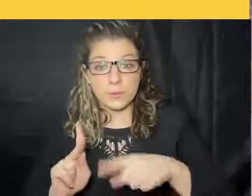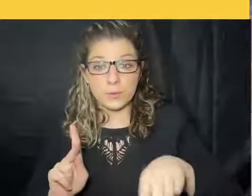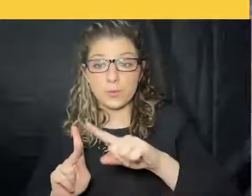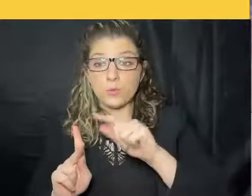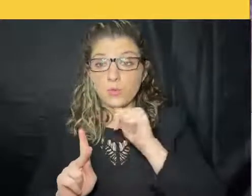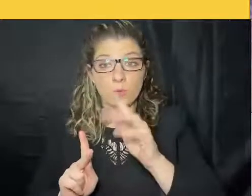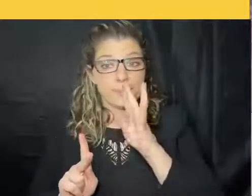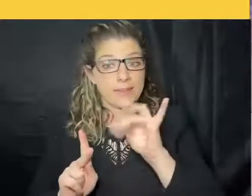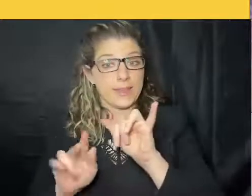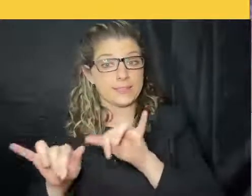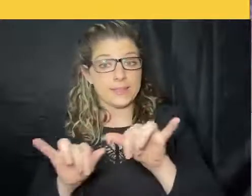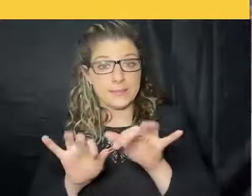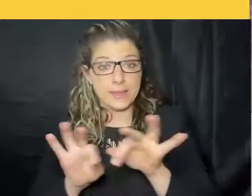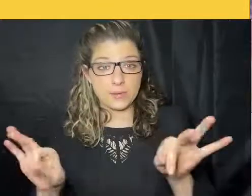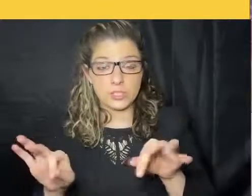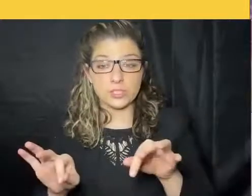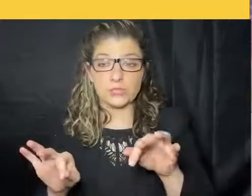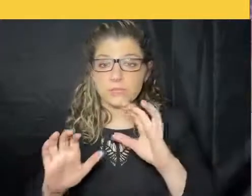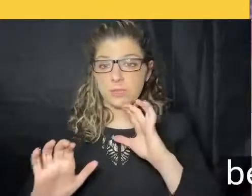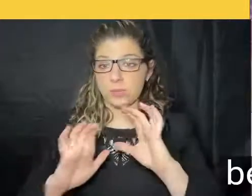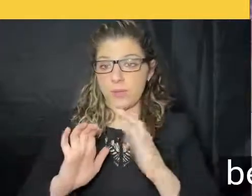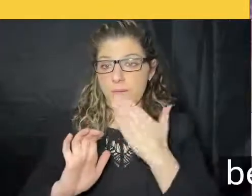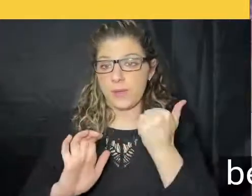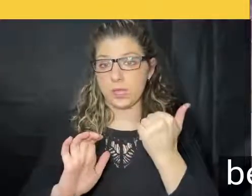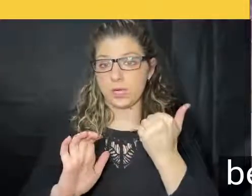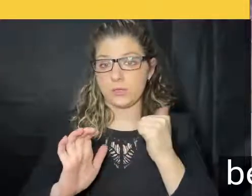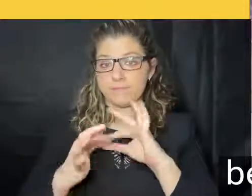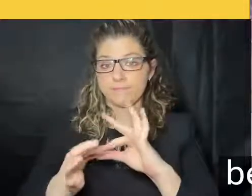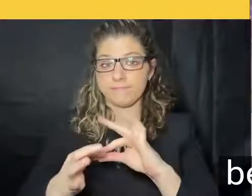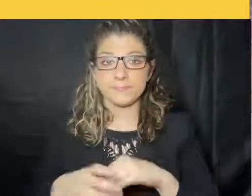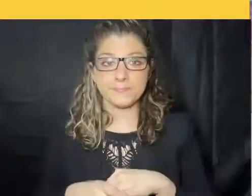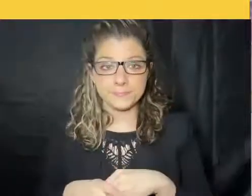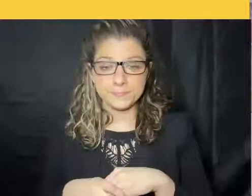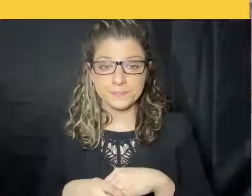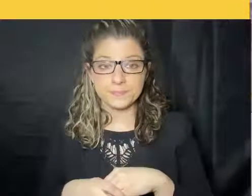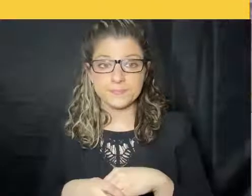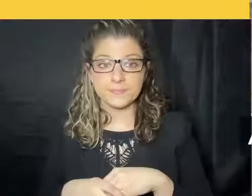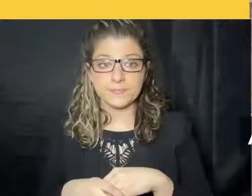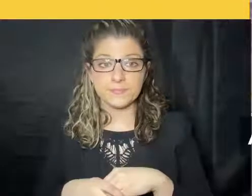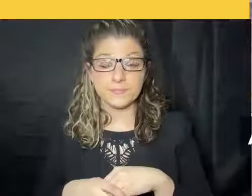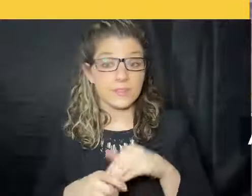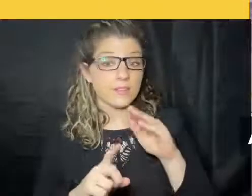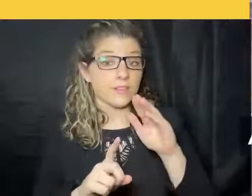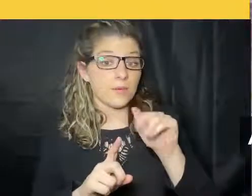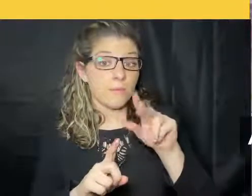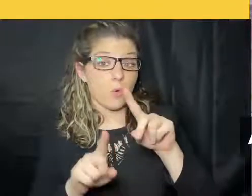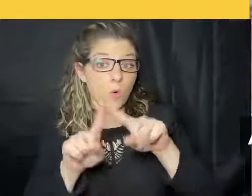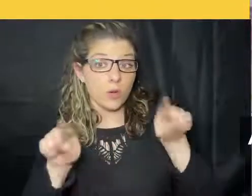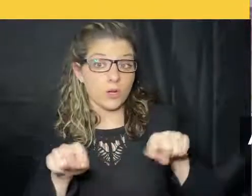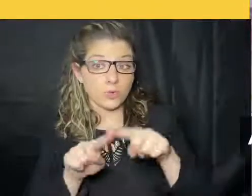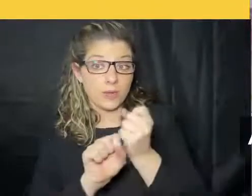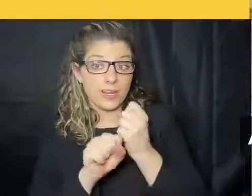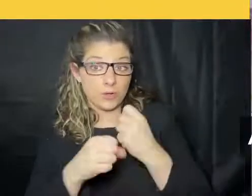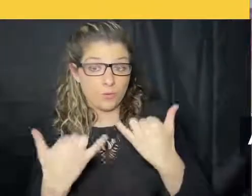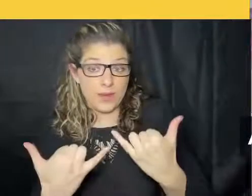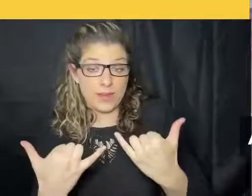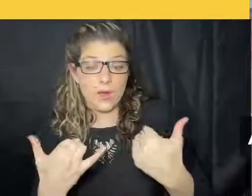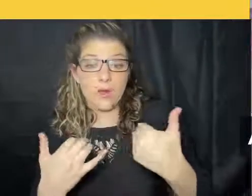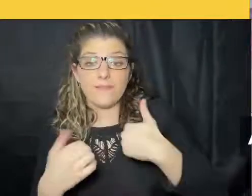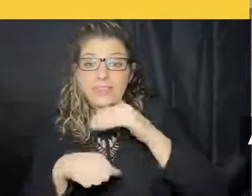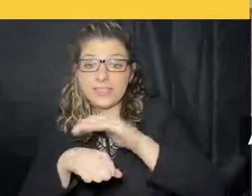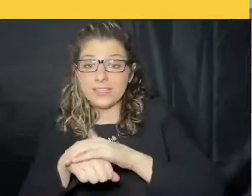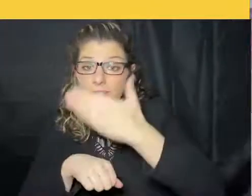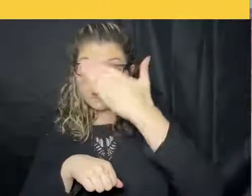help people who don't speak that same language be able to communicate together. In fact, the boards as they are created right